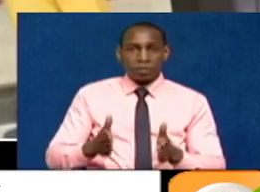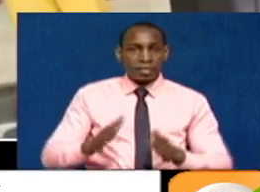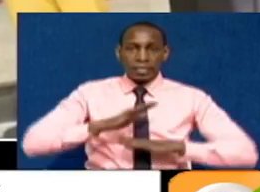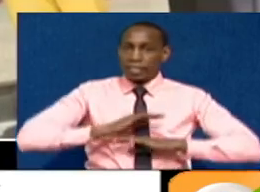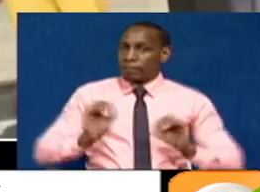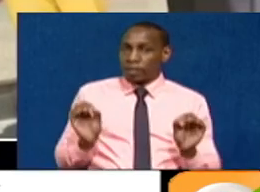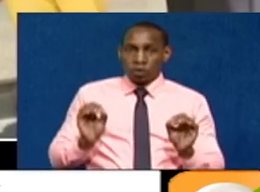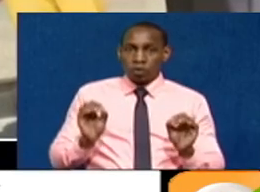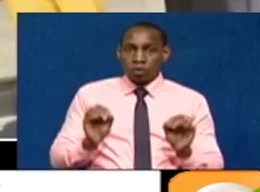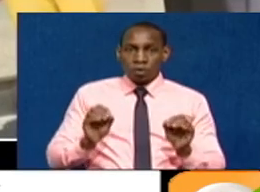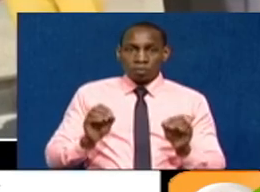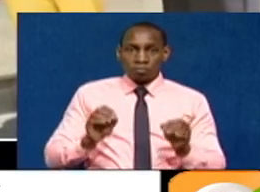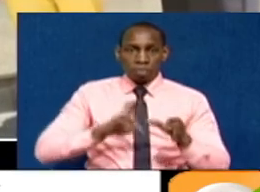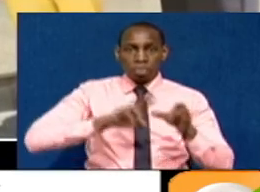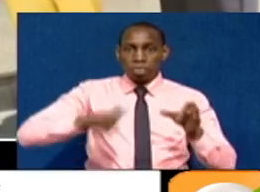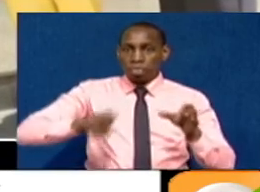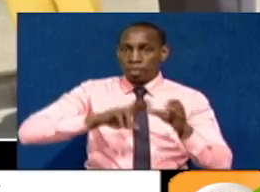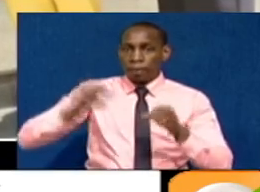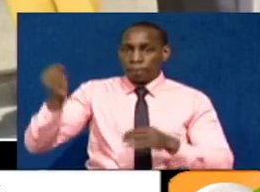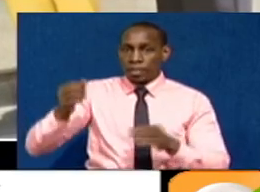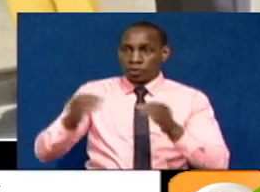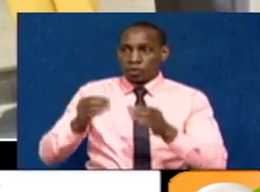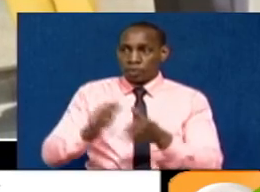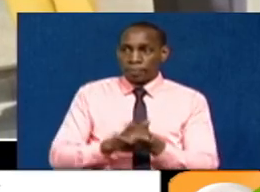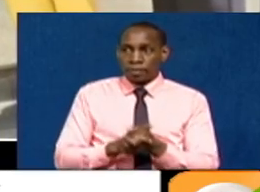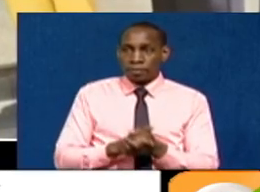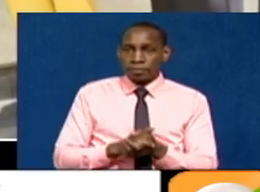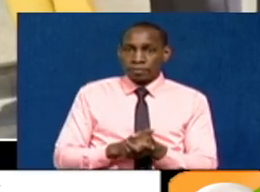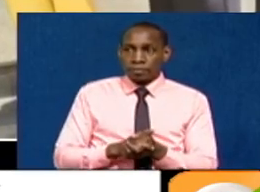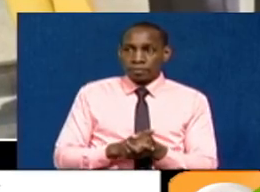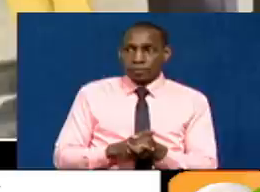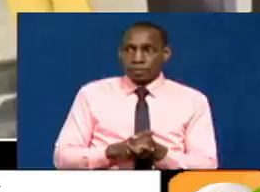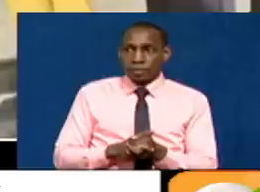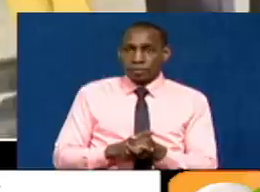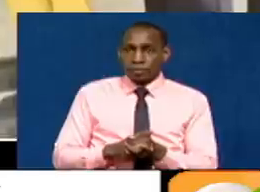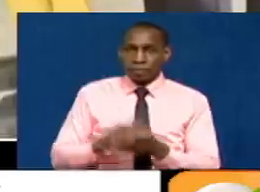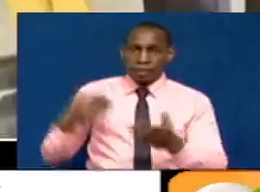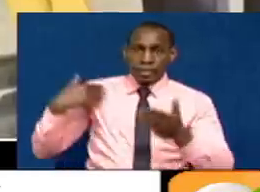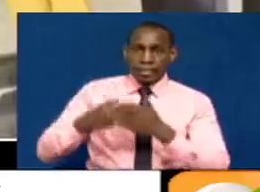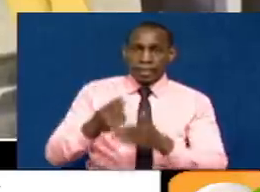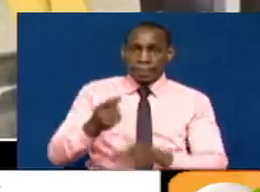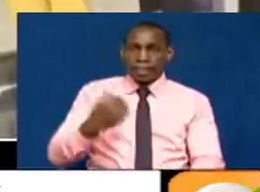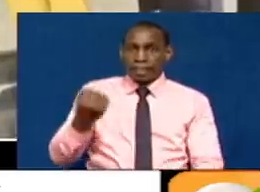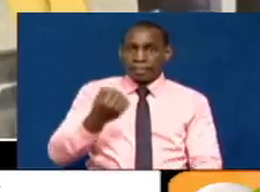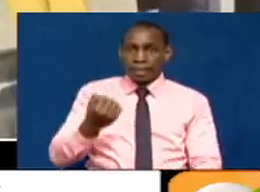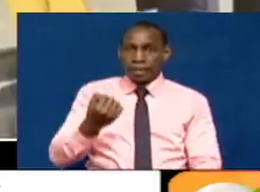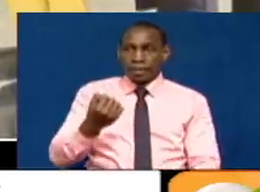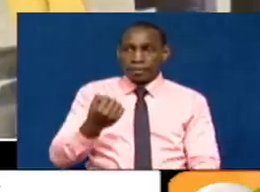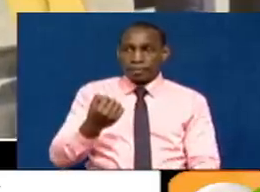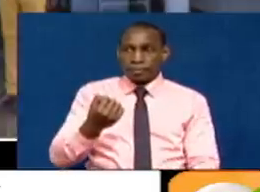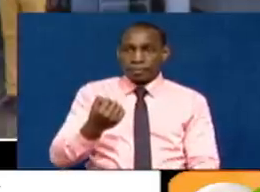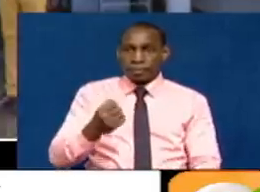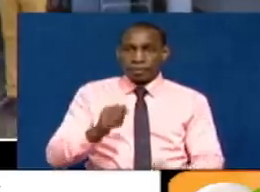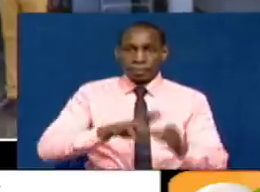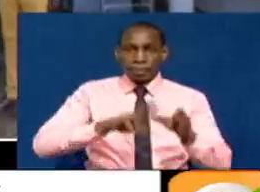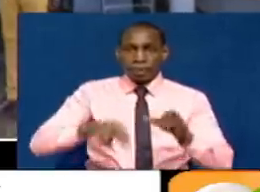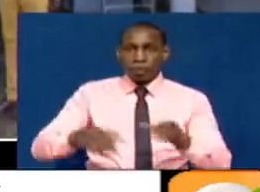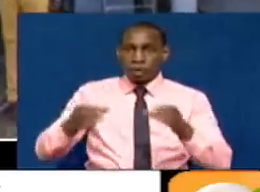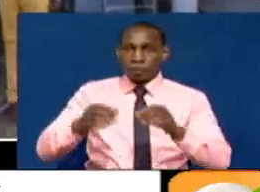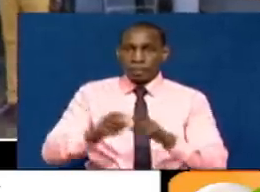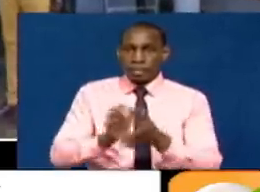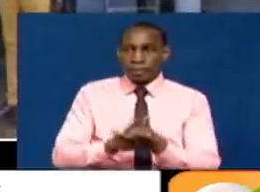unhappy, you know, the fallout from political party primaries, as we know happens, they have until May of that year to then, you know, resign from their